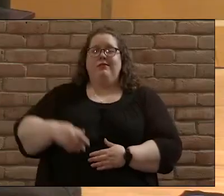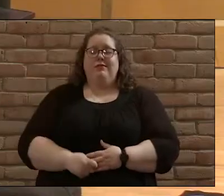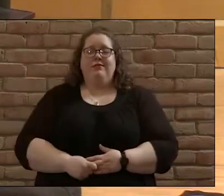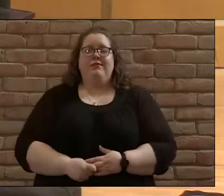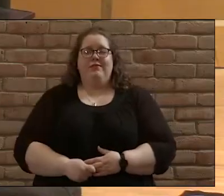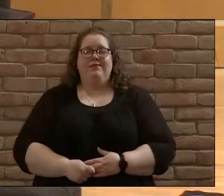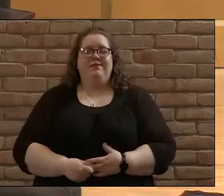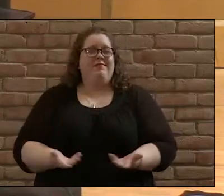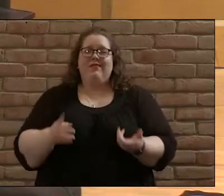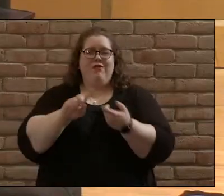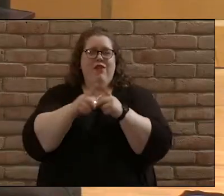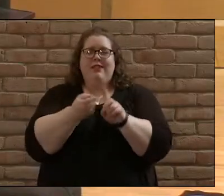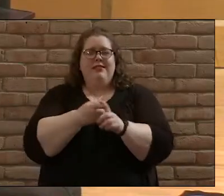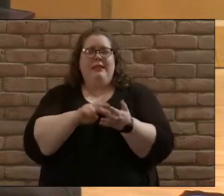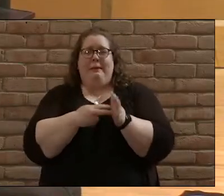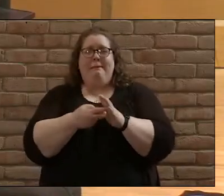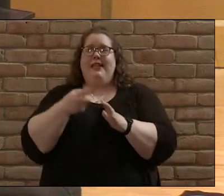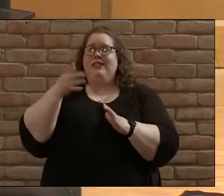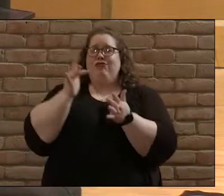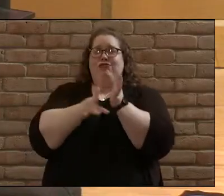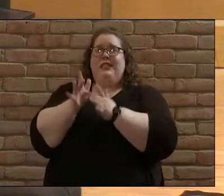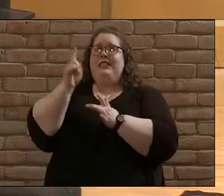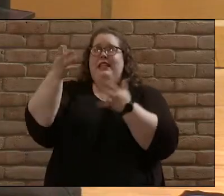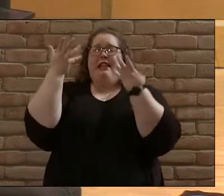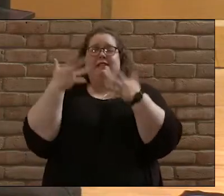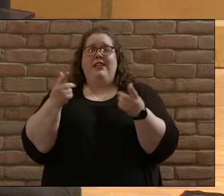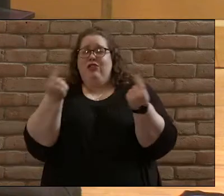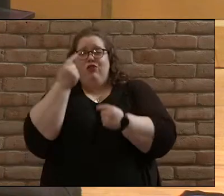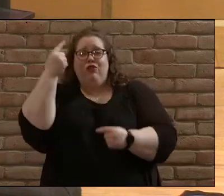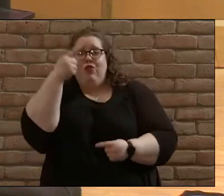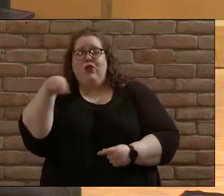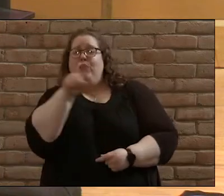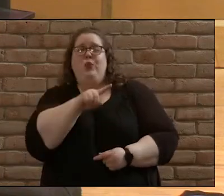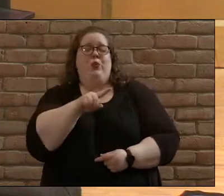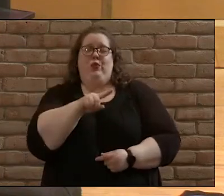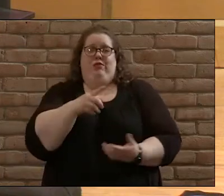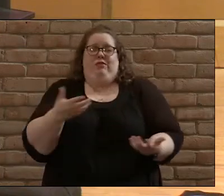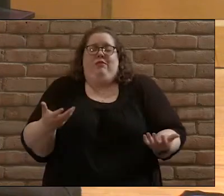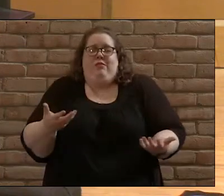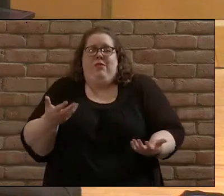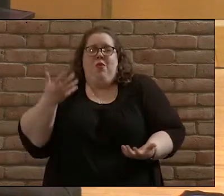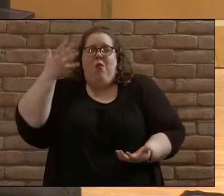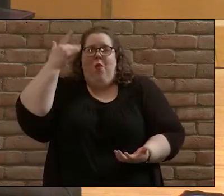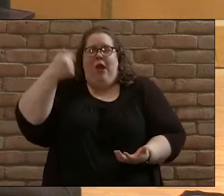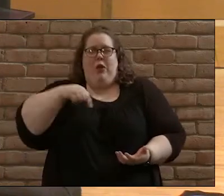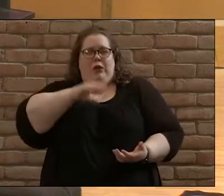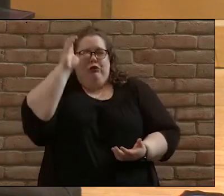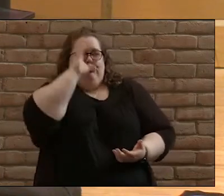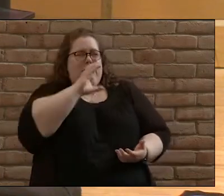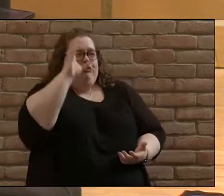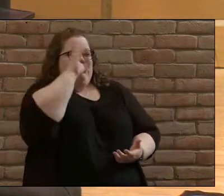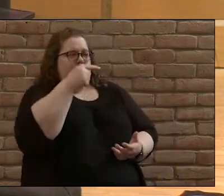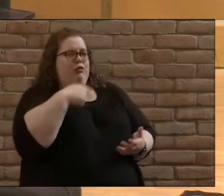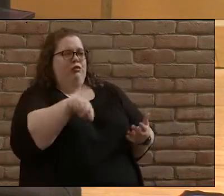So friends, he's already done it for you. Why? Why would we look anywhere else but him?